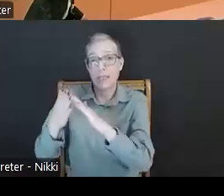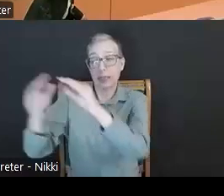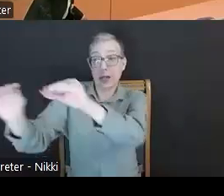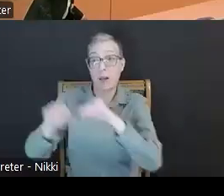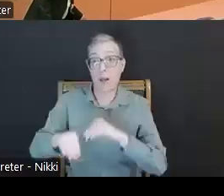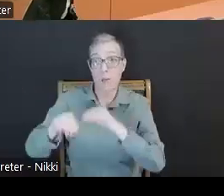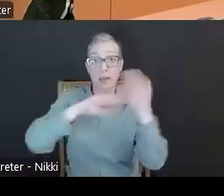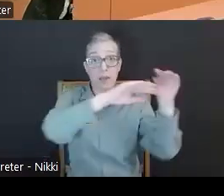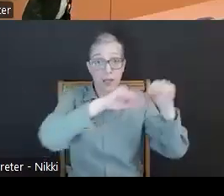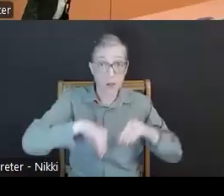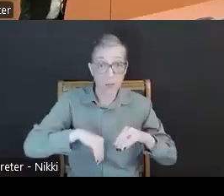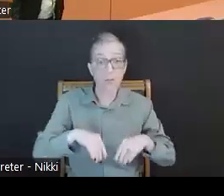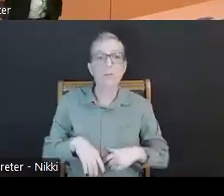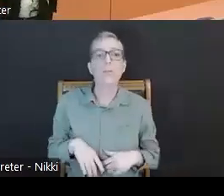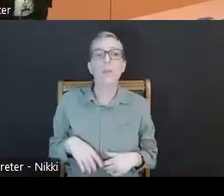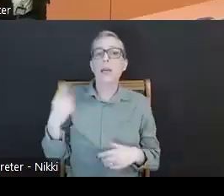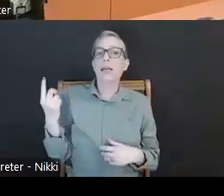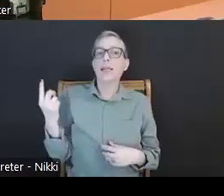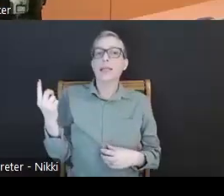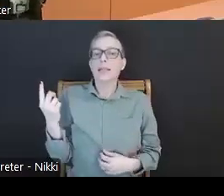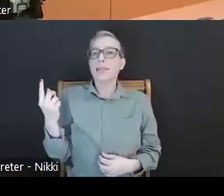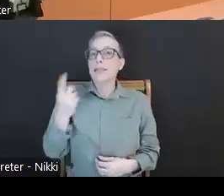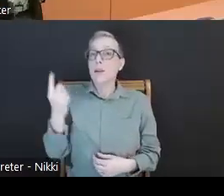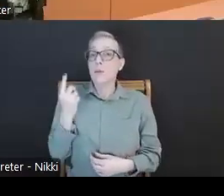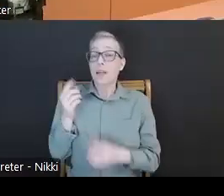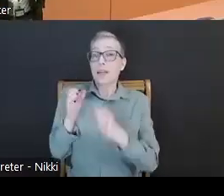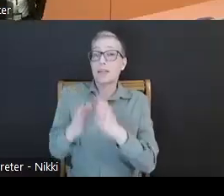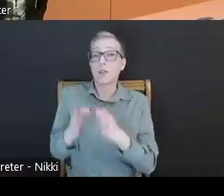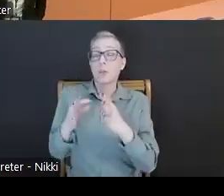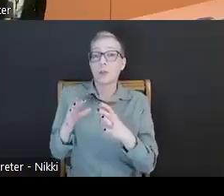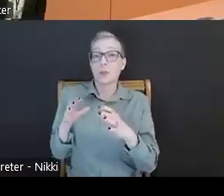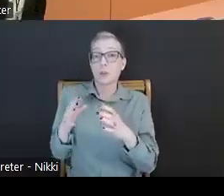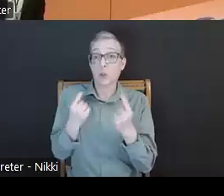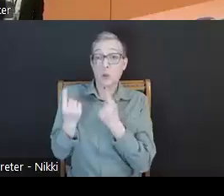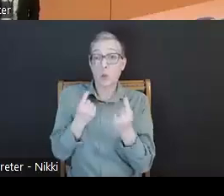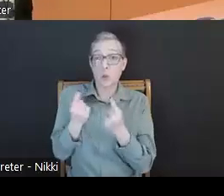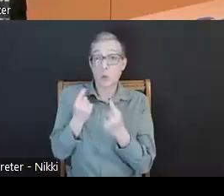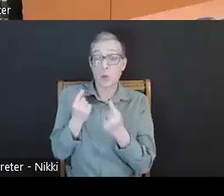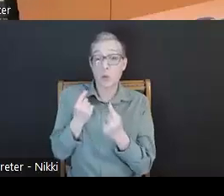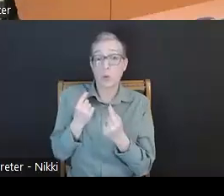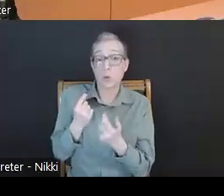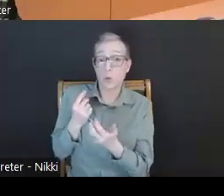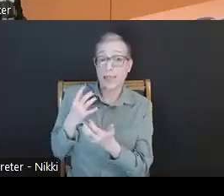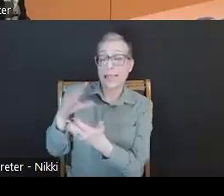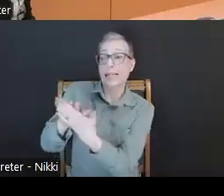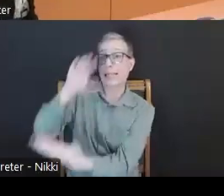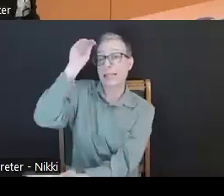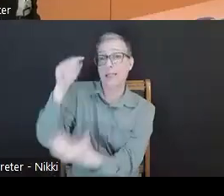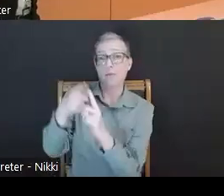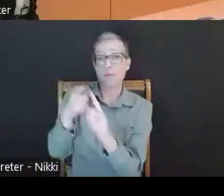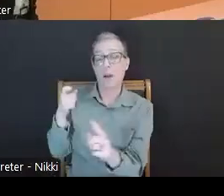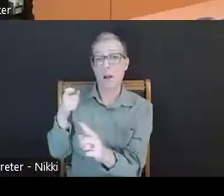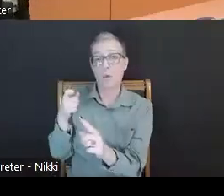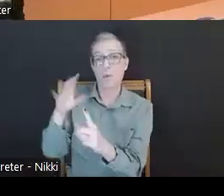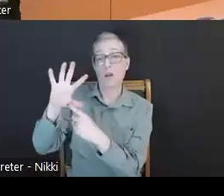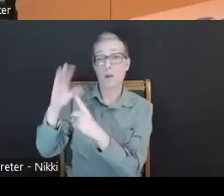is glean from the culture to try and give our providers a cultural